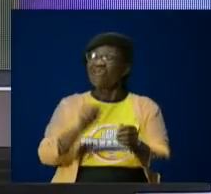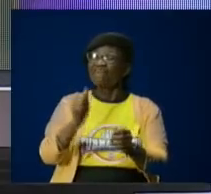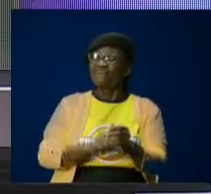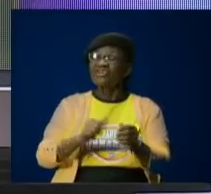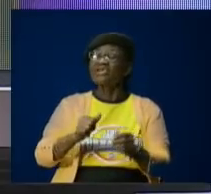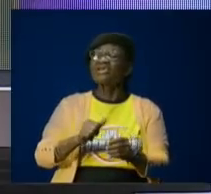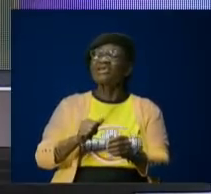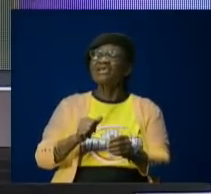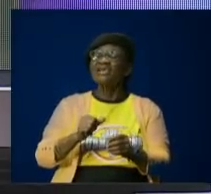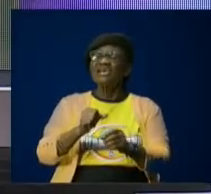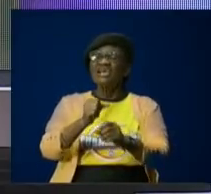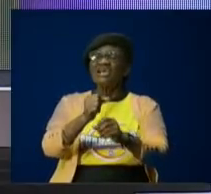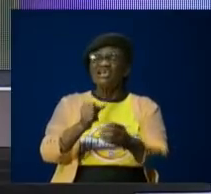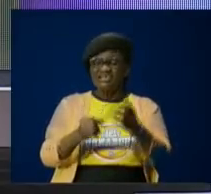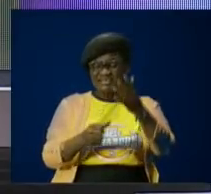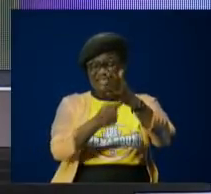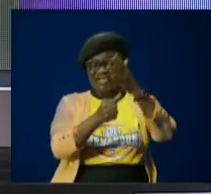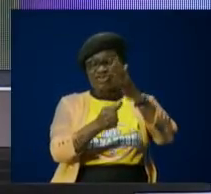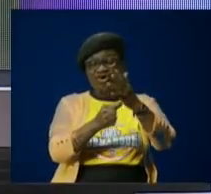meeting,